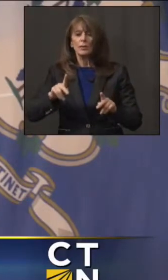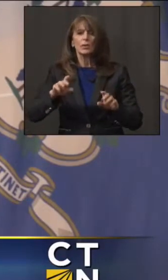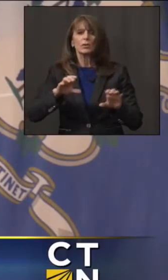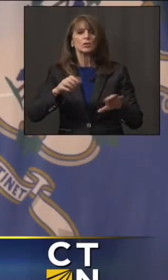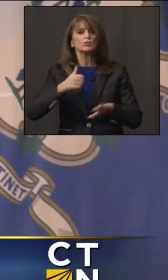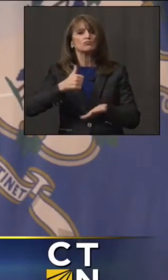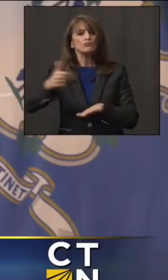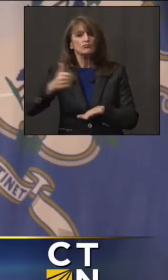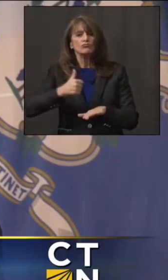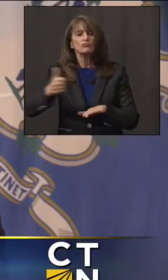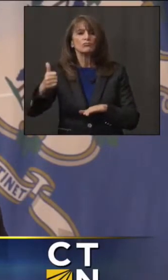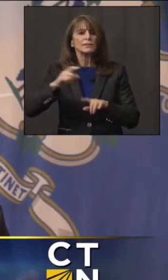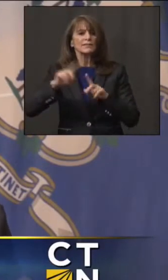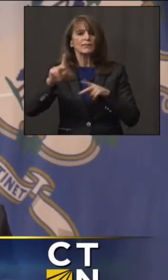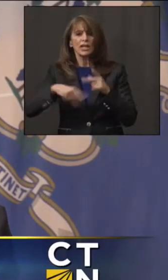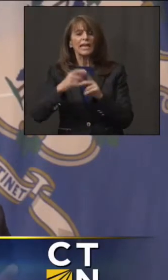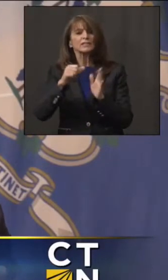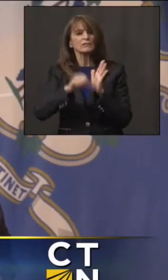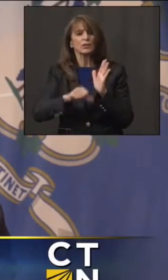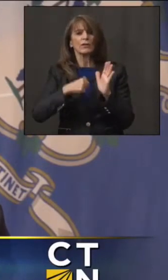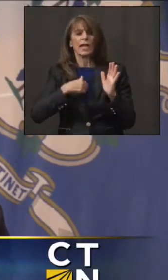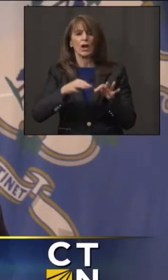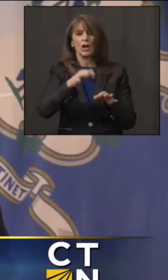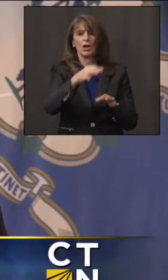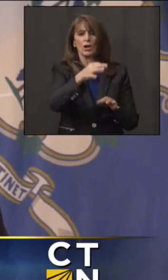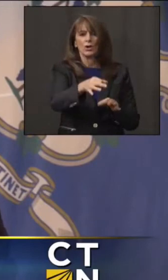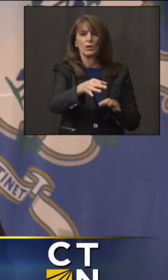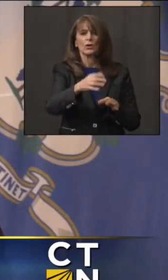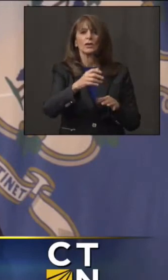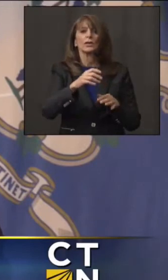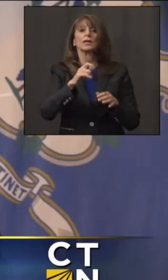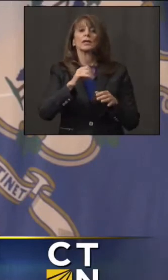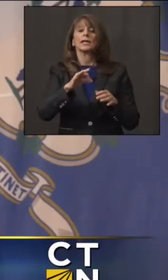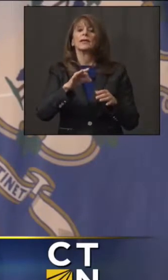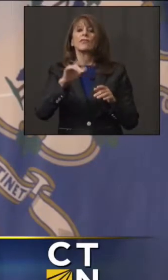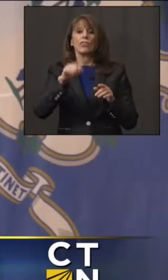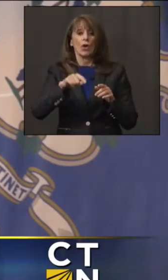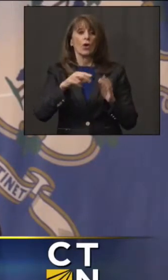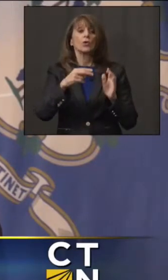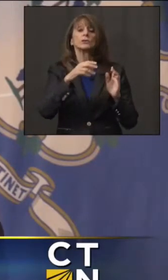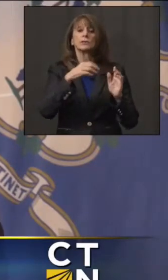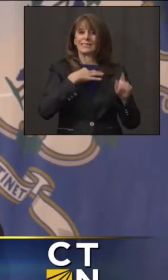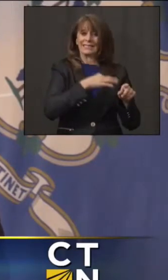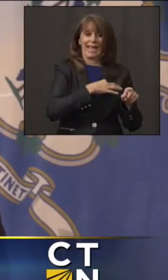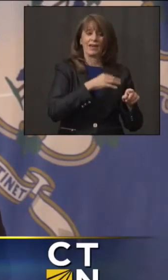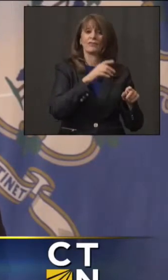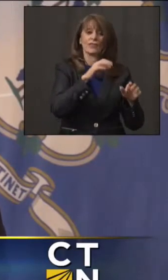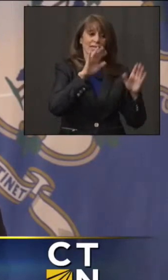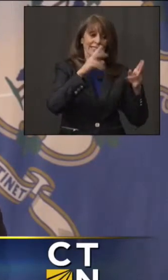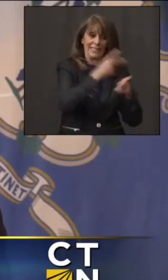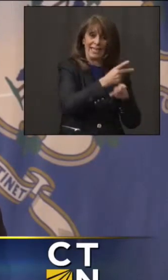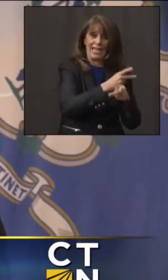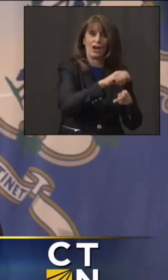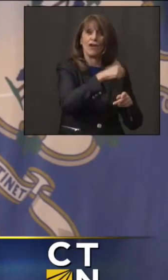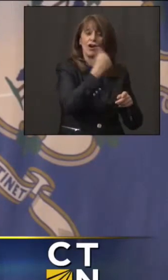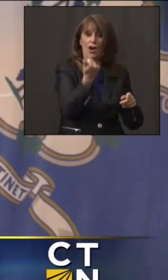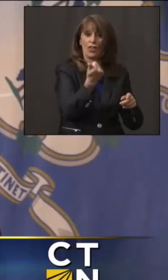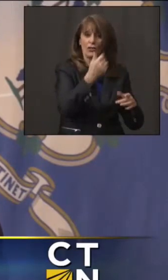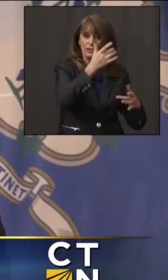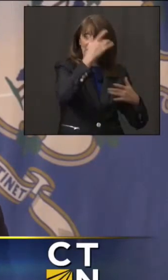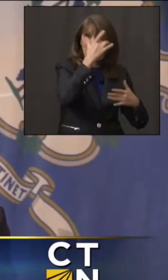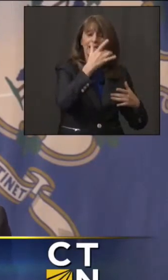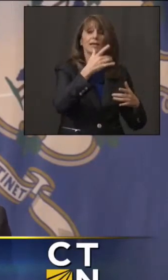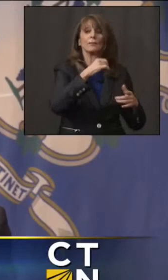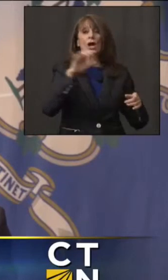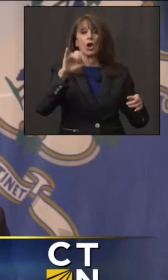and other elective surgeries. They can migrate over to COVID if they have to. Hopefully they don't have to, because it's really important for those folks